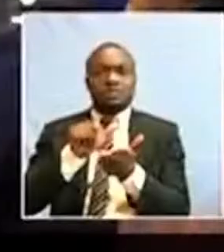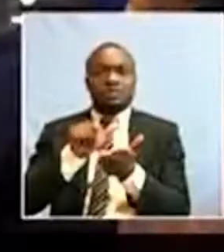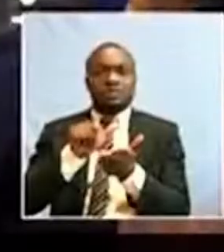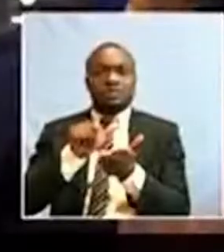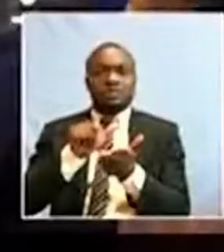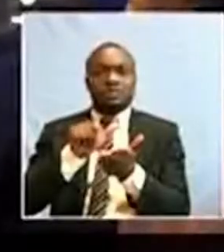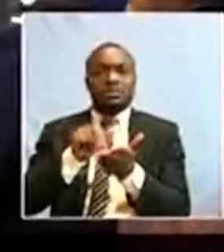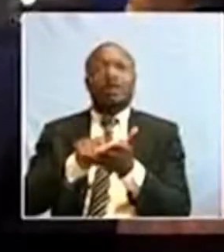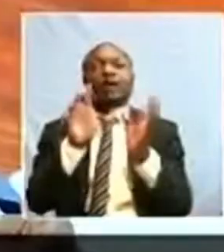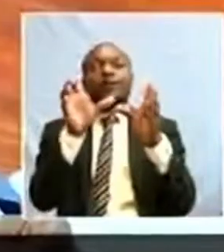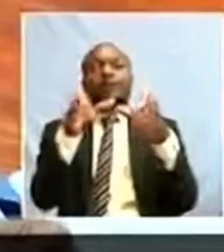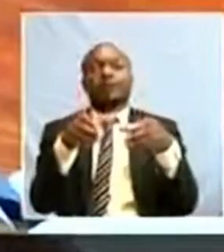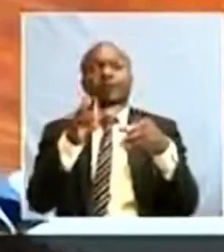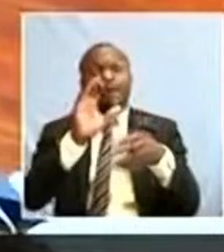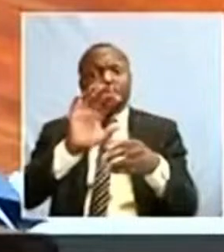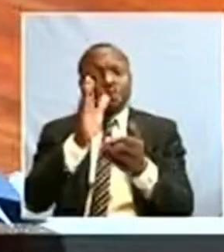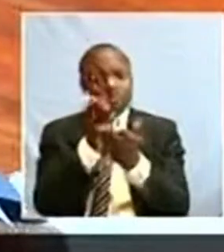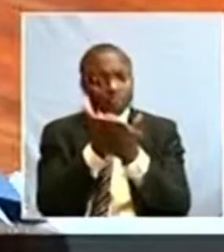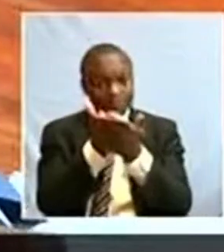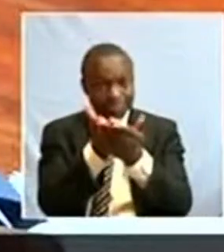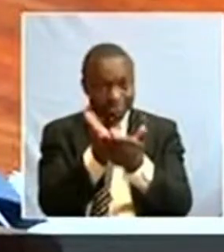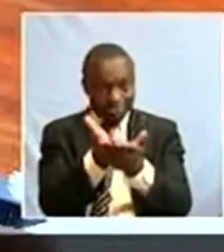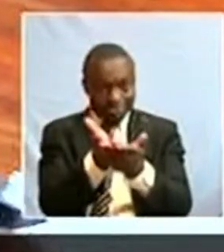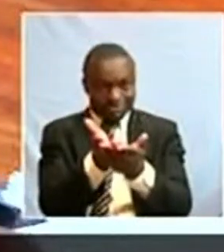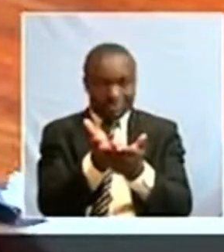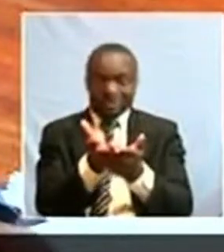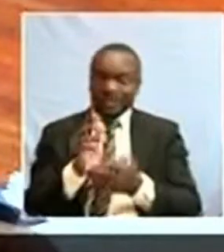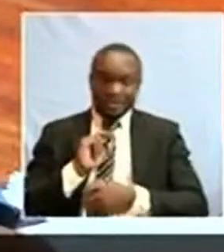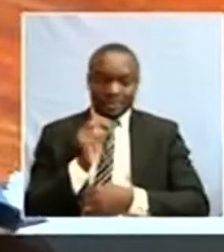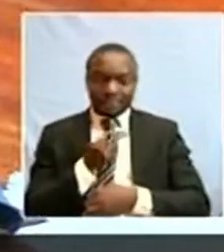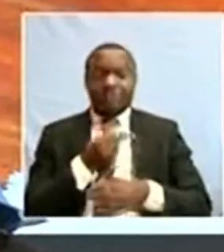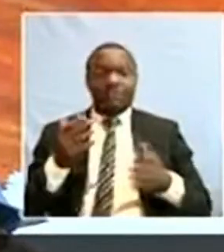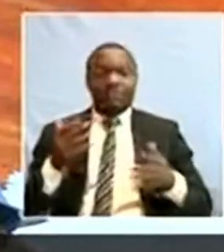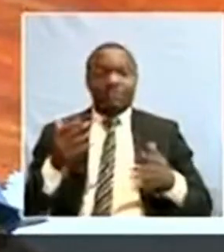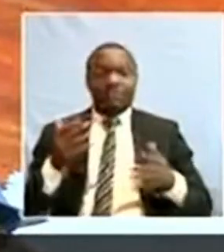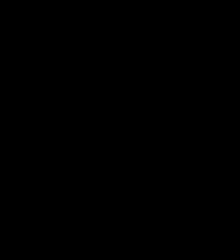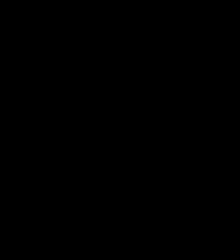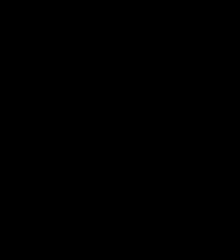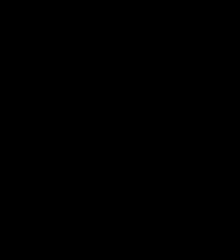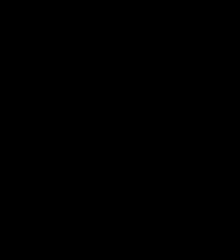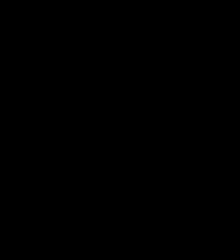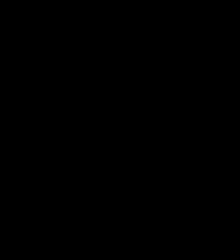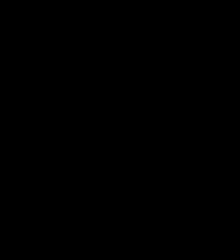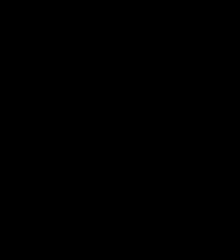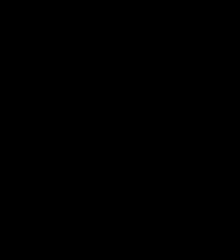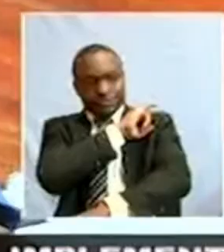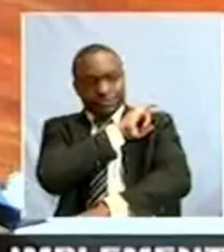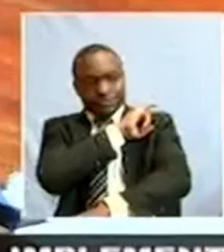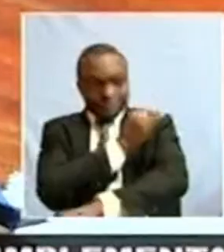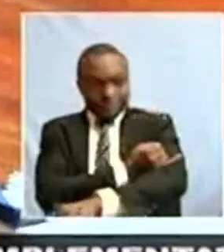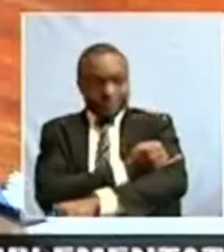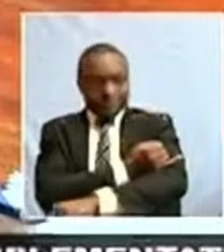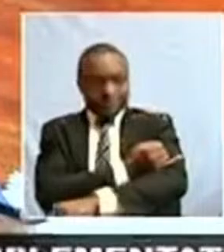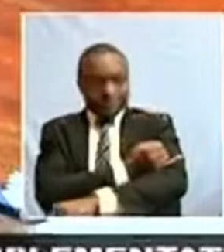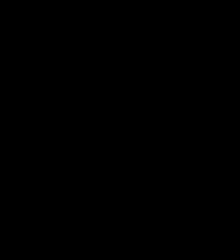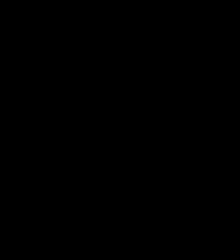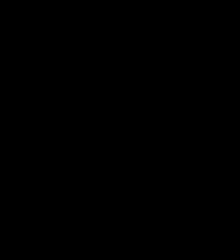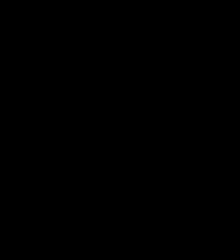Council for your submission. We are very grateful in that immunity under